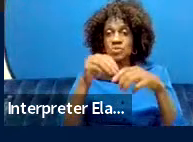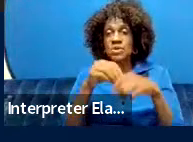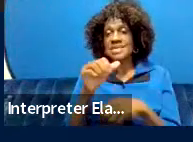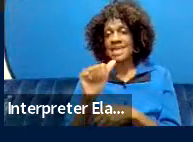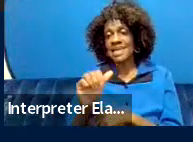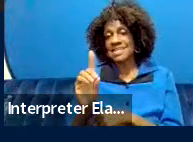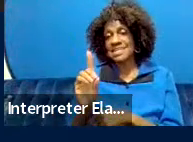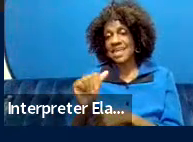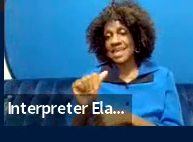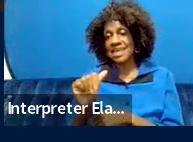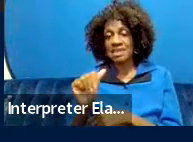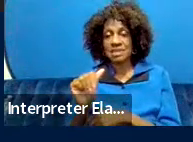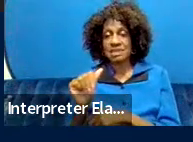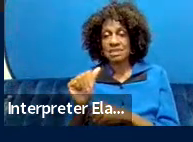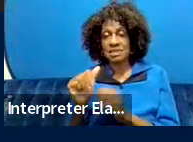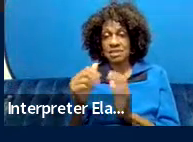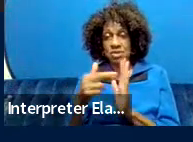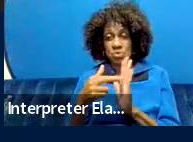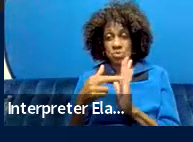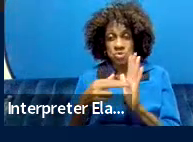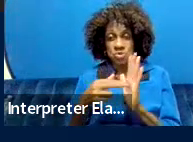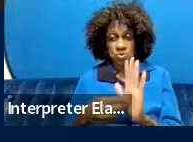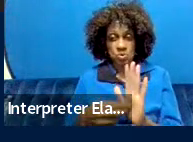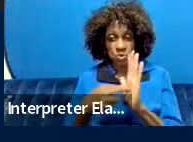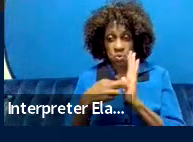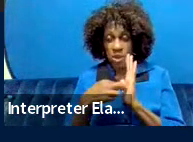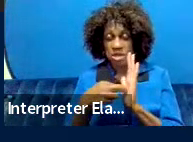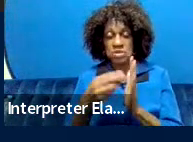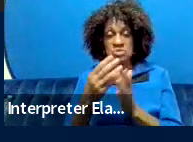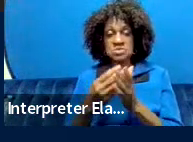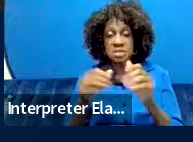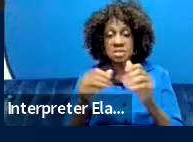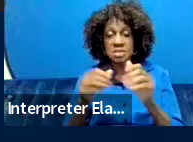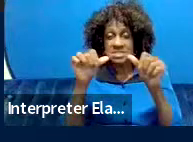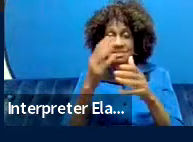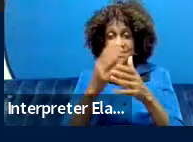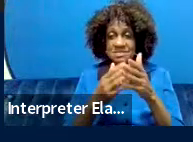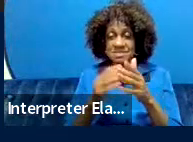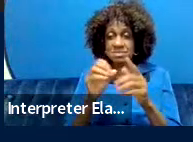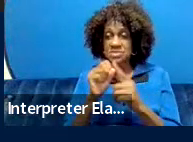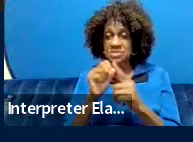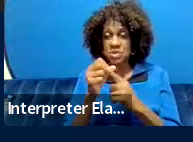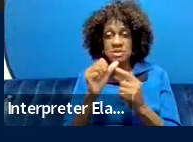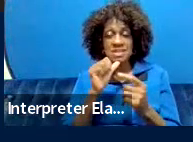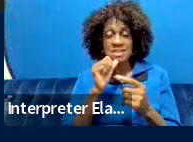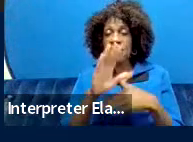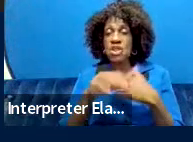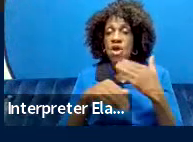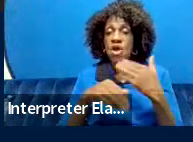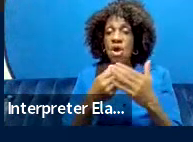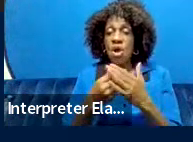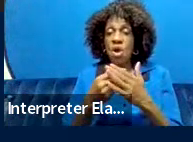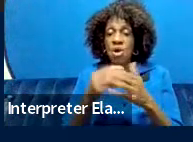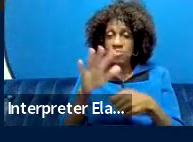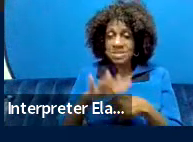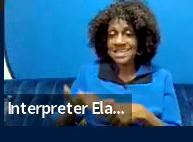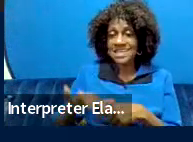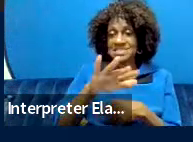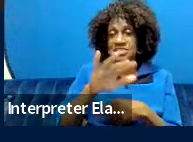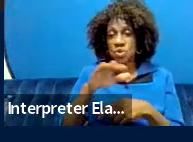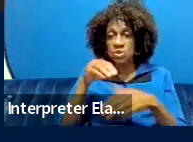ADA standards require signs in some situations where not all elements or spaces are